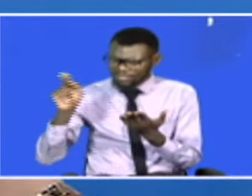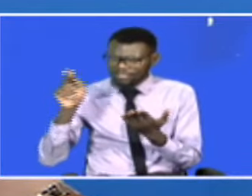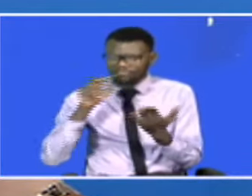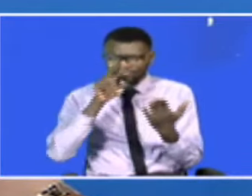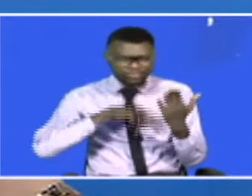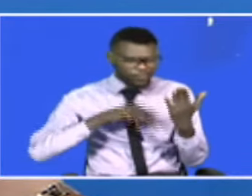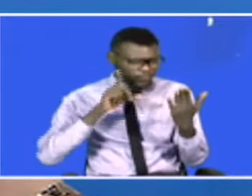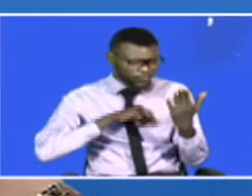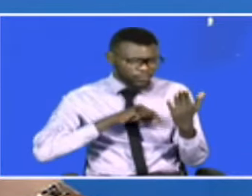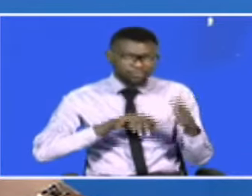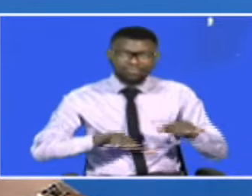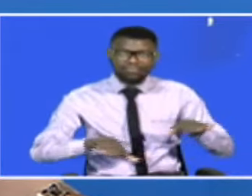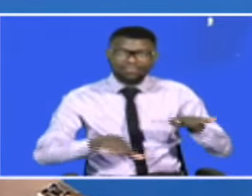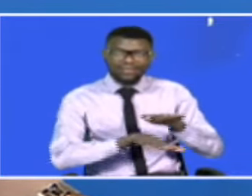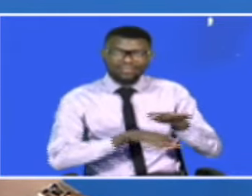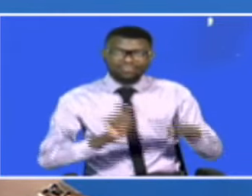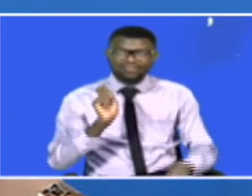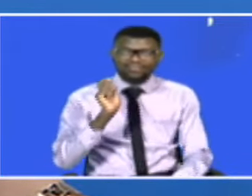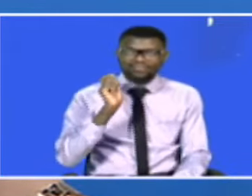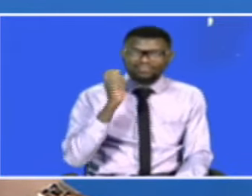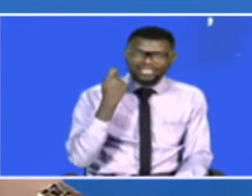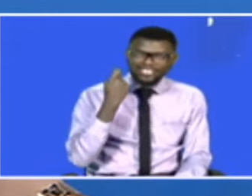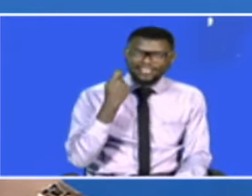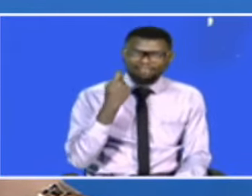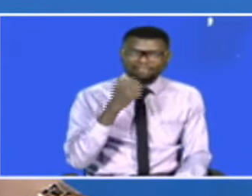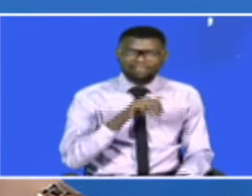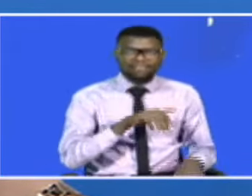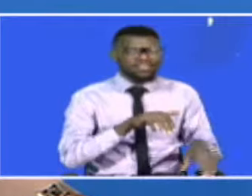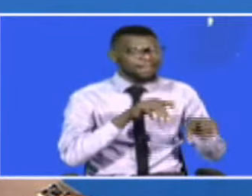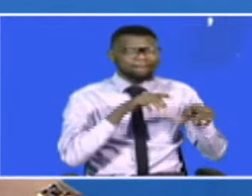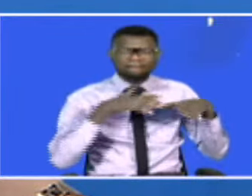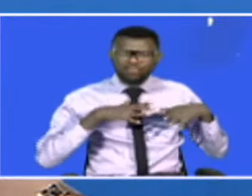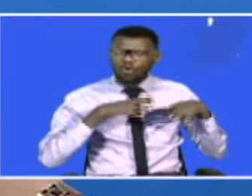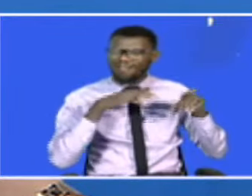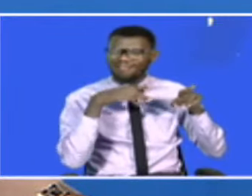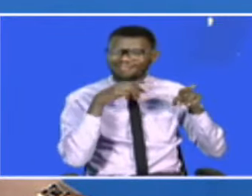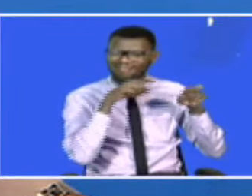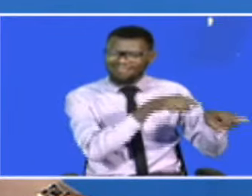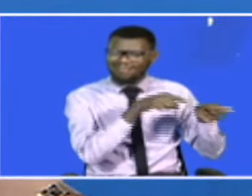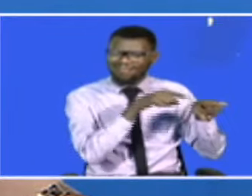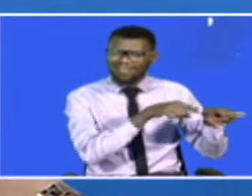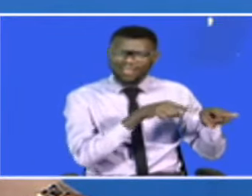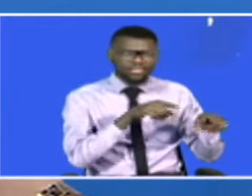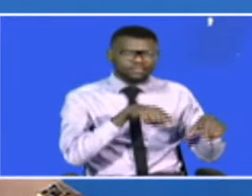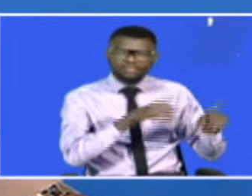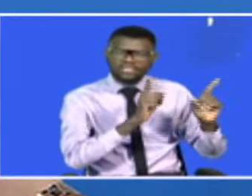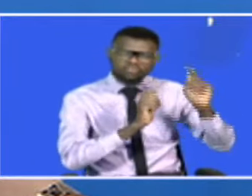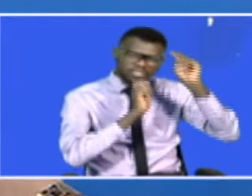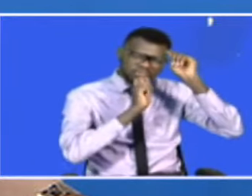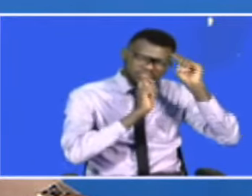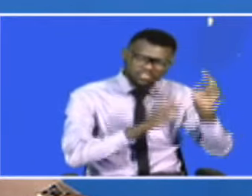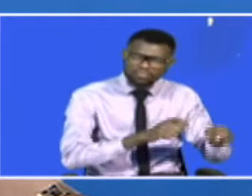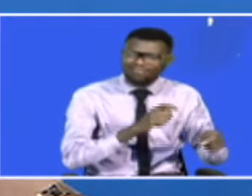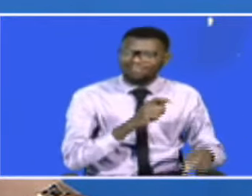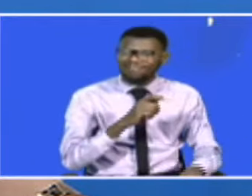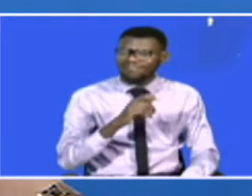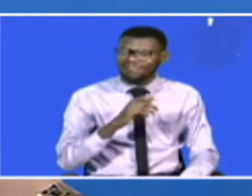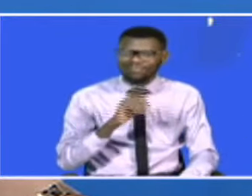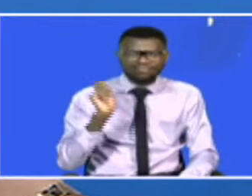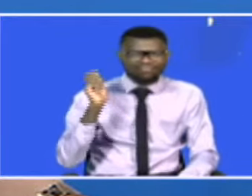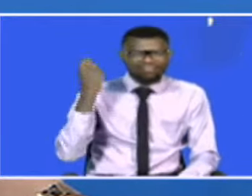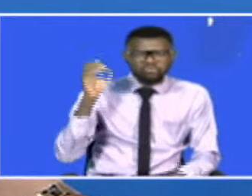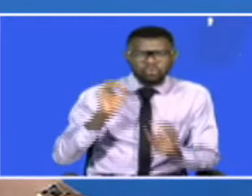Deputy President is accused of undermining the President by opposing some of the decisions made by the executive and holding